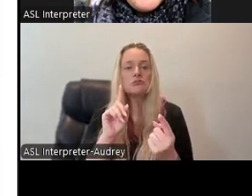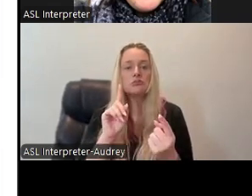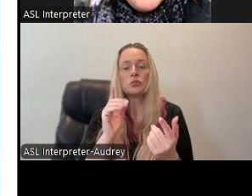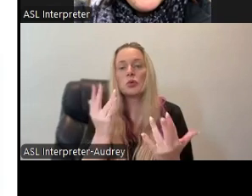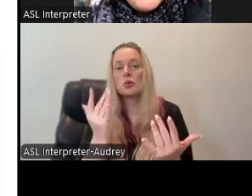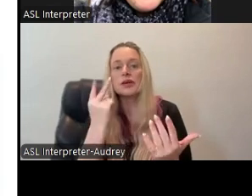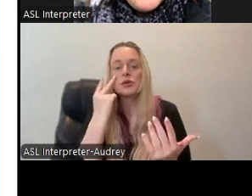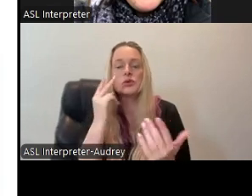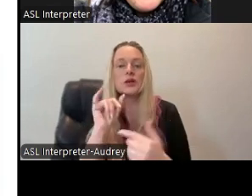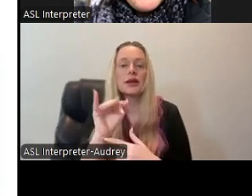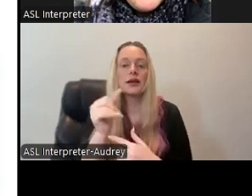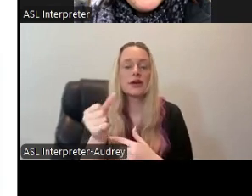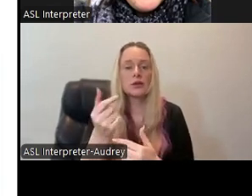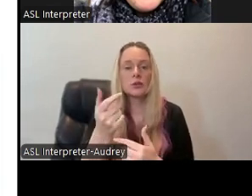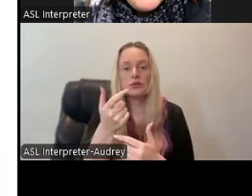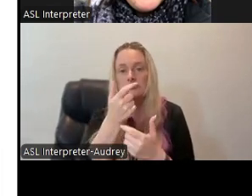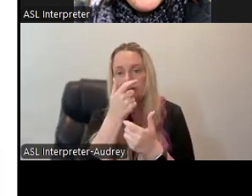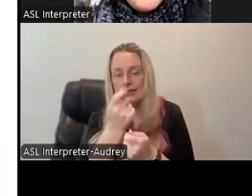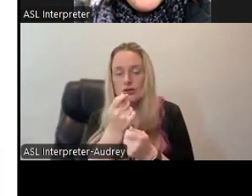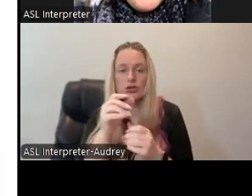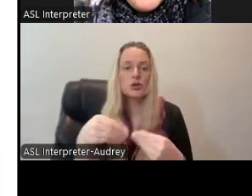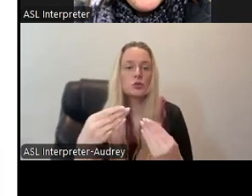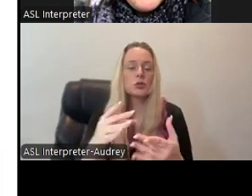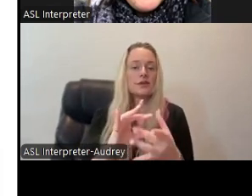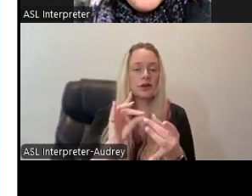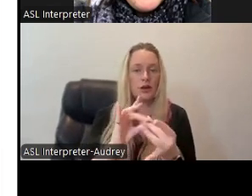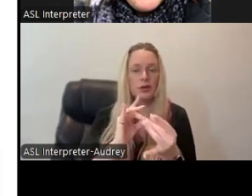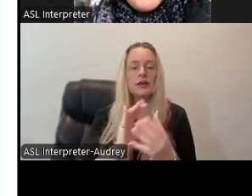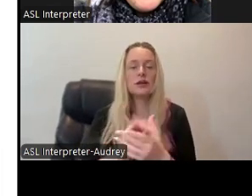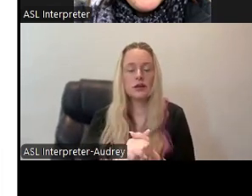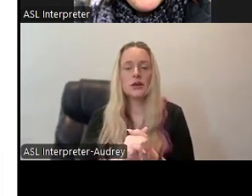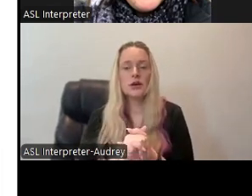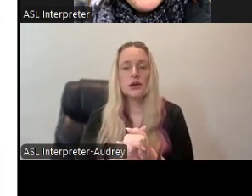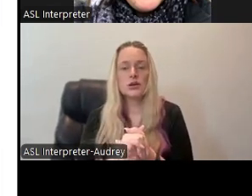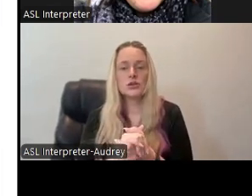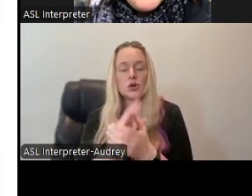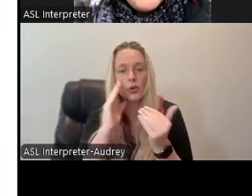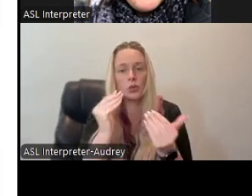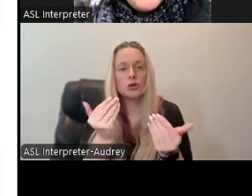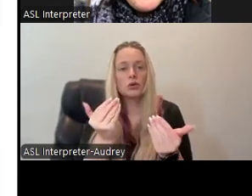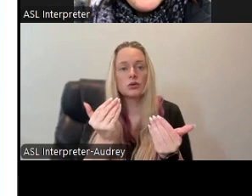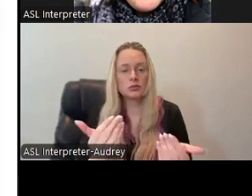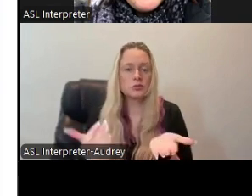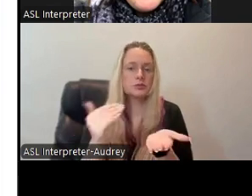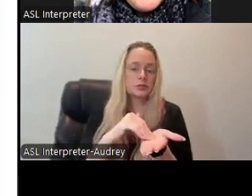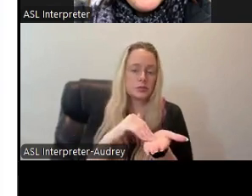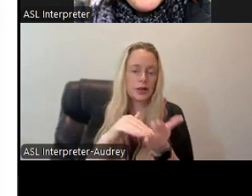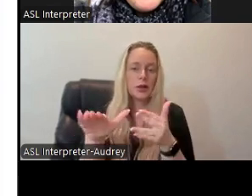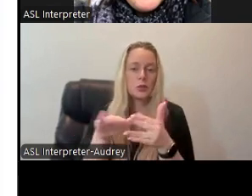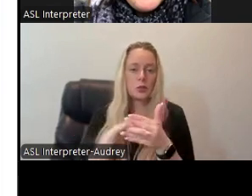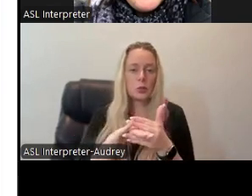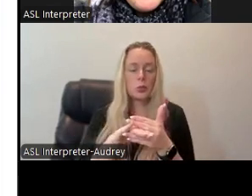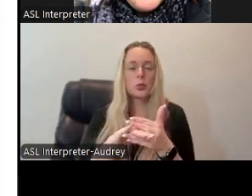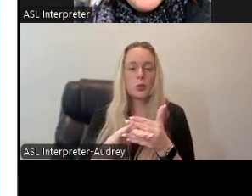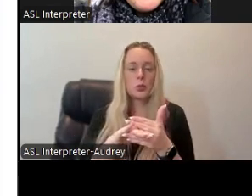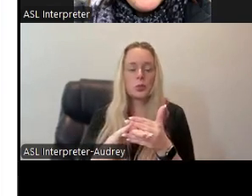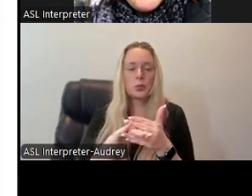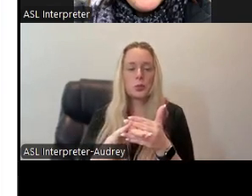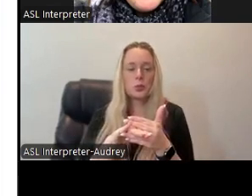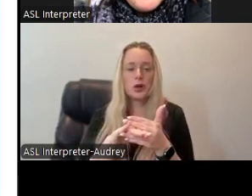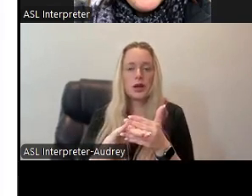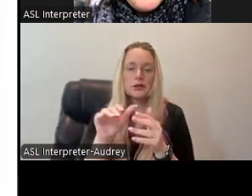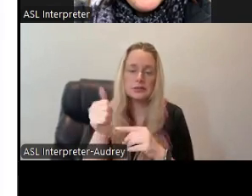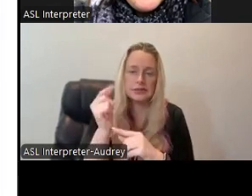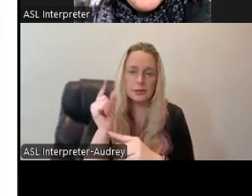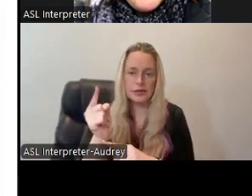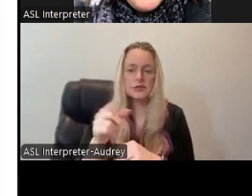anyone is interested in providing comment. We'll take another break of about